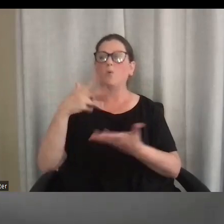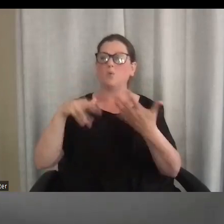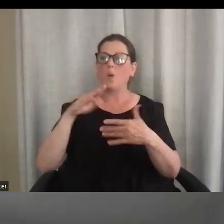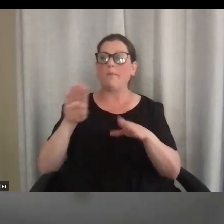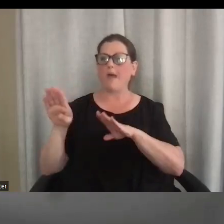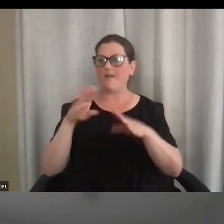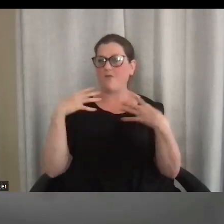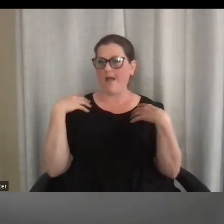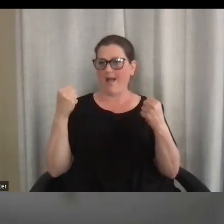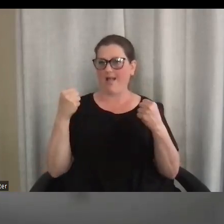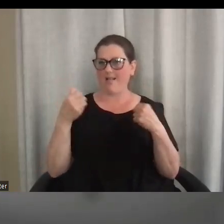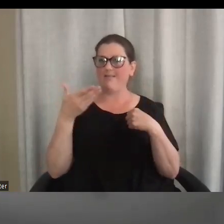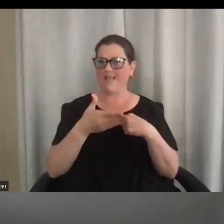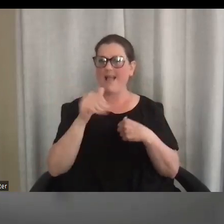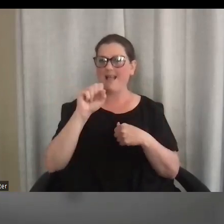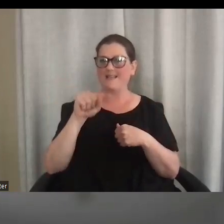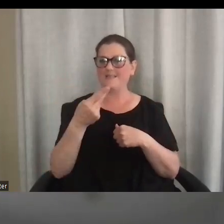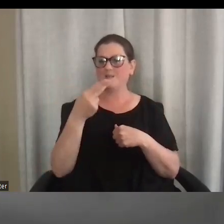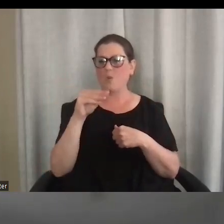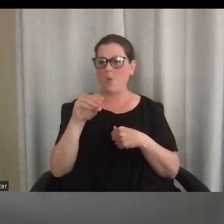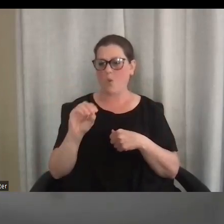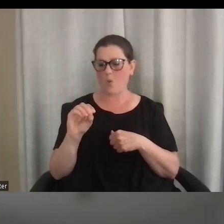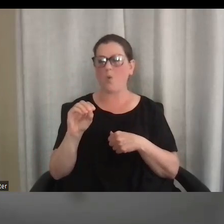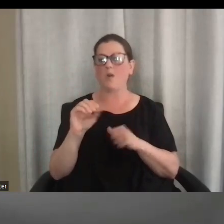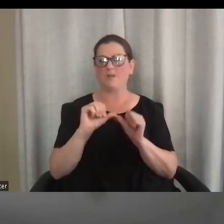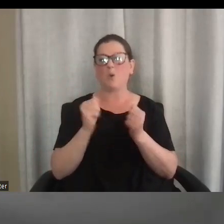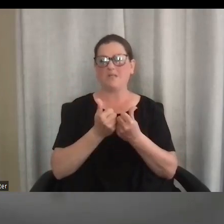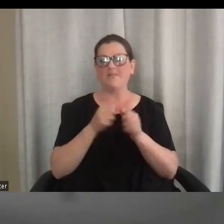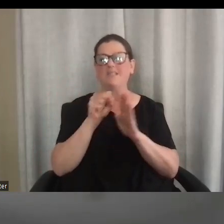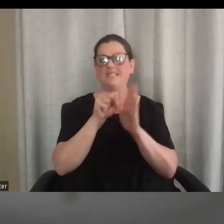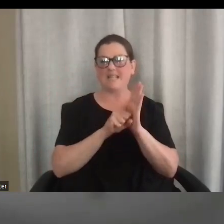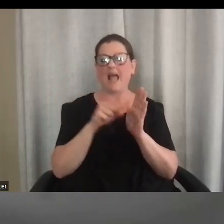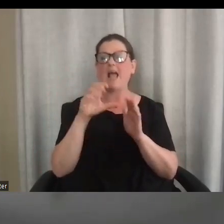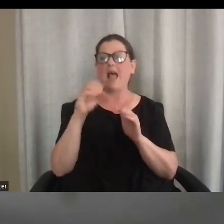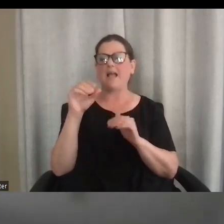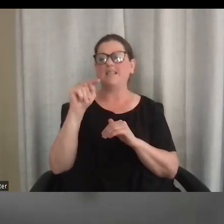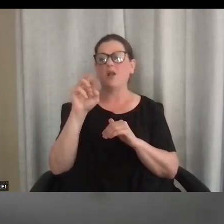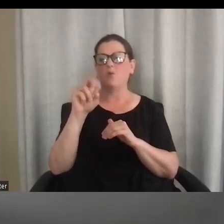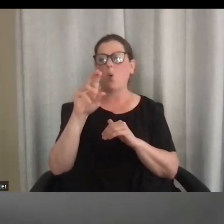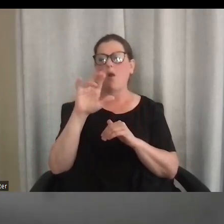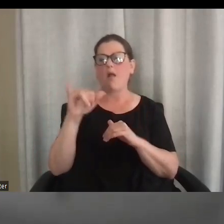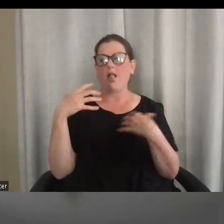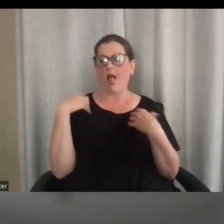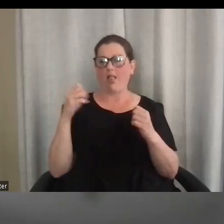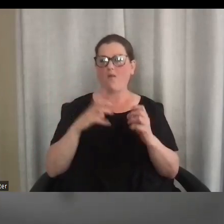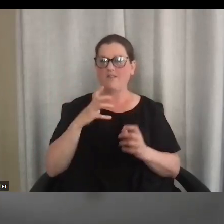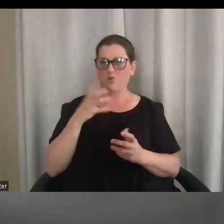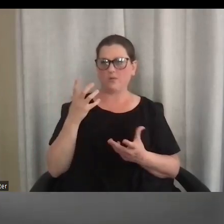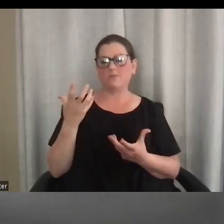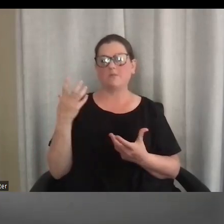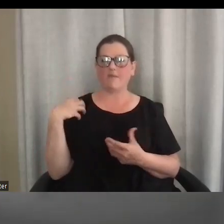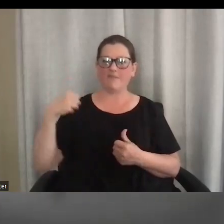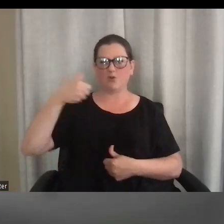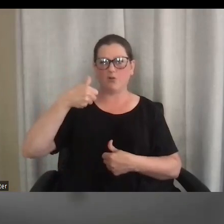at ASTO, the Association of State and Territorial Health Officials. First, we want to start by giving a little bit